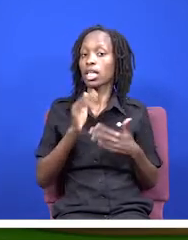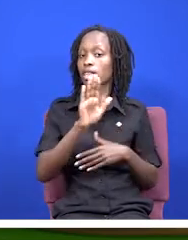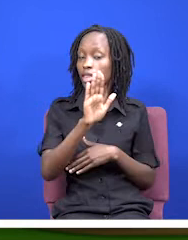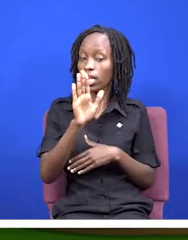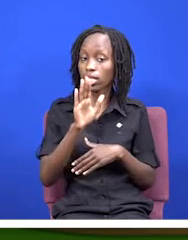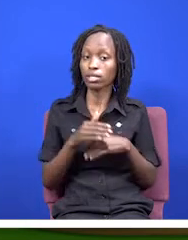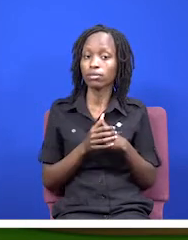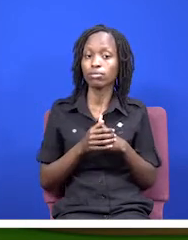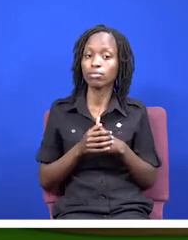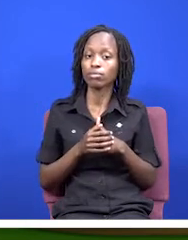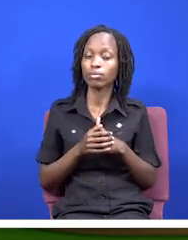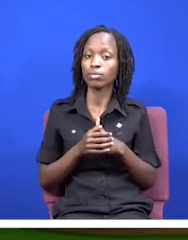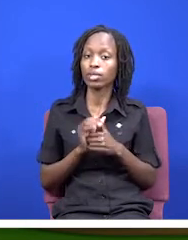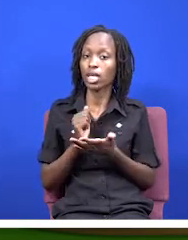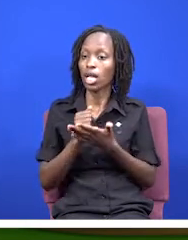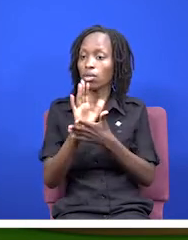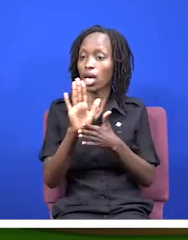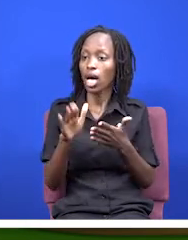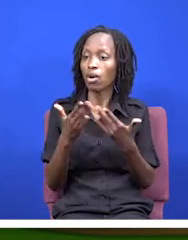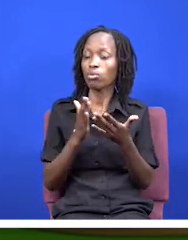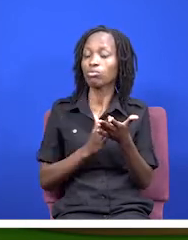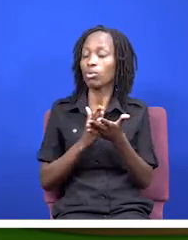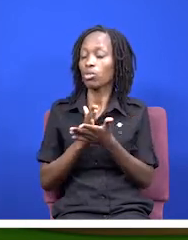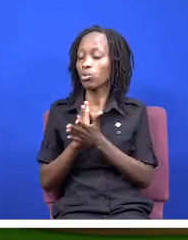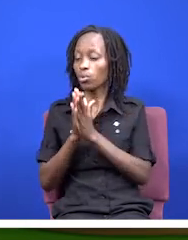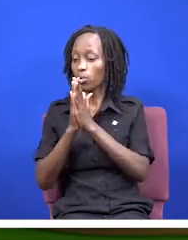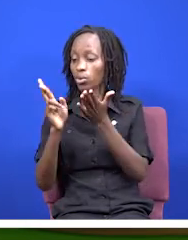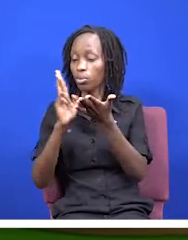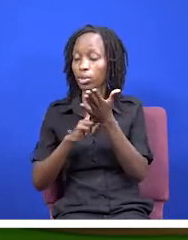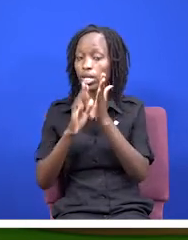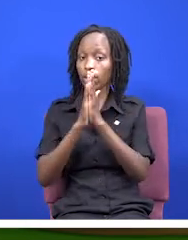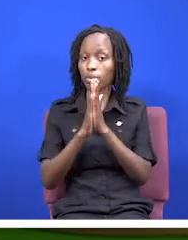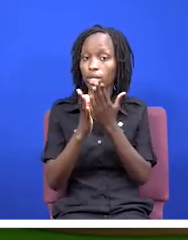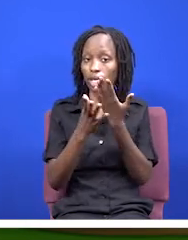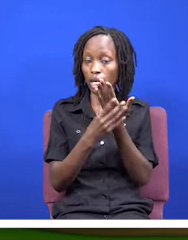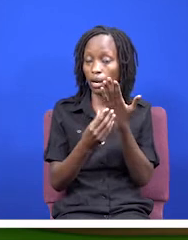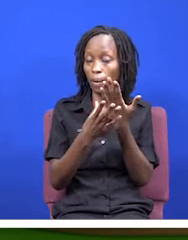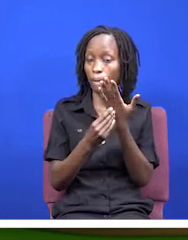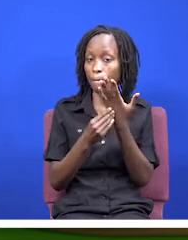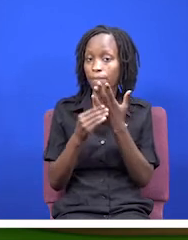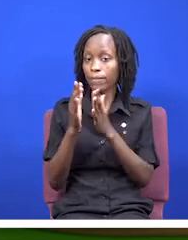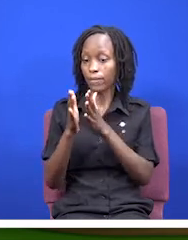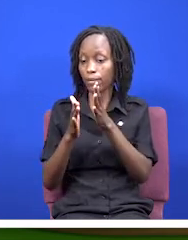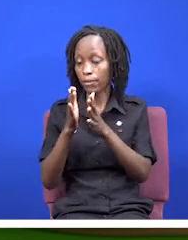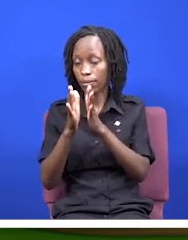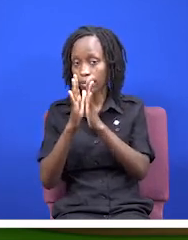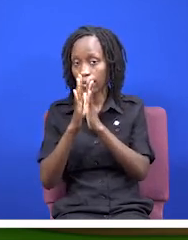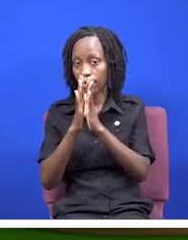heart. And we will help them by praying with them this prayer. So boys and girls at